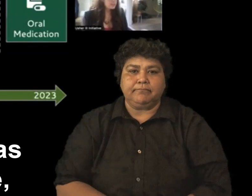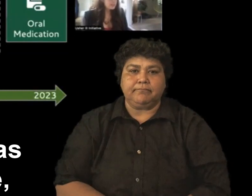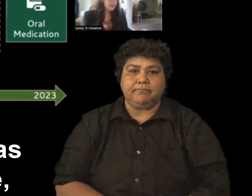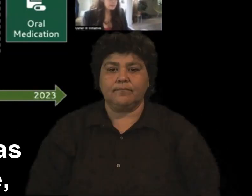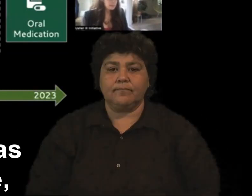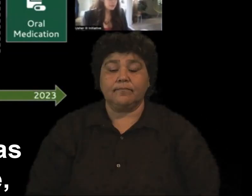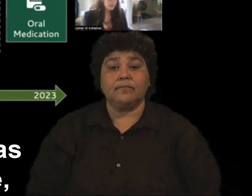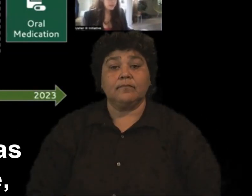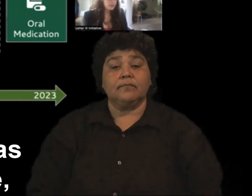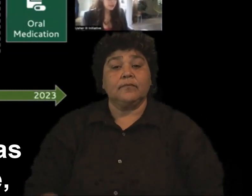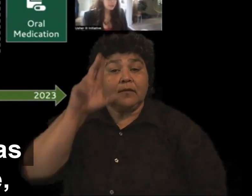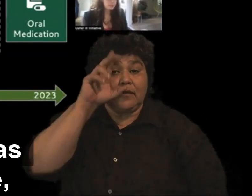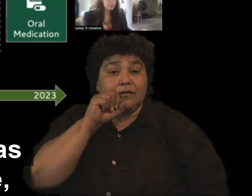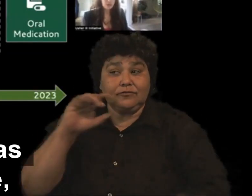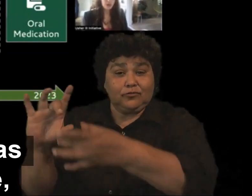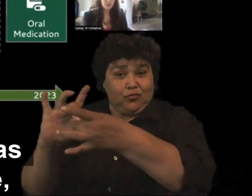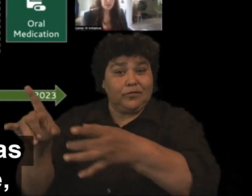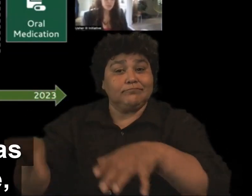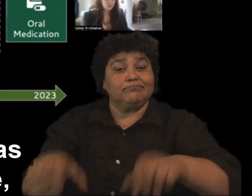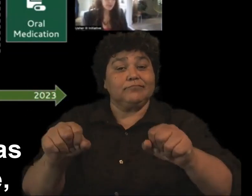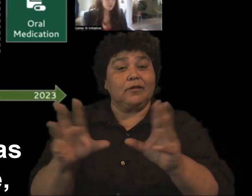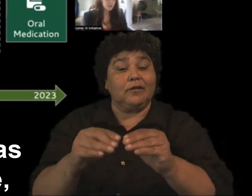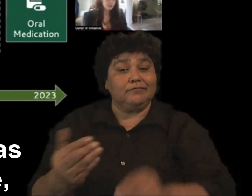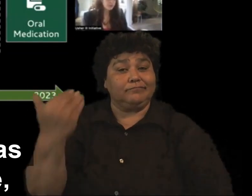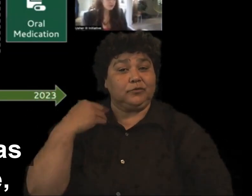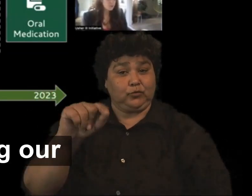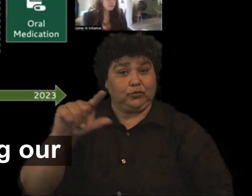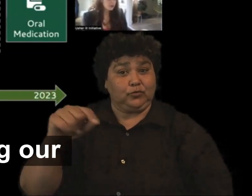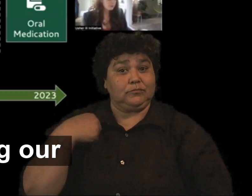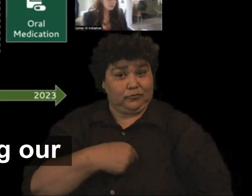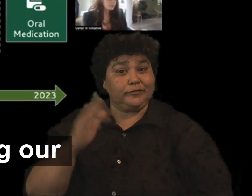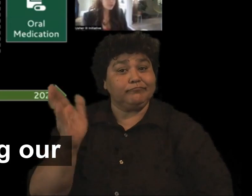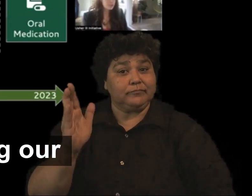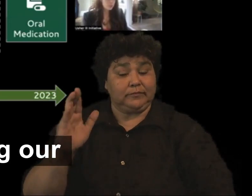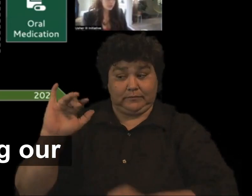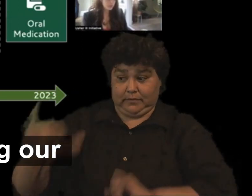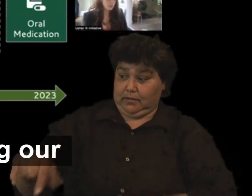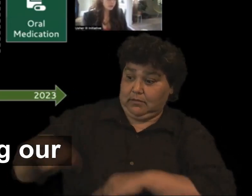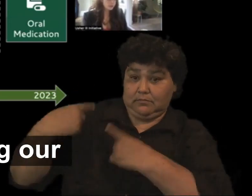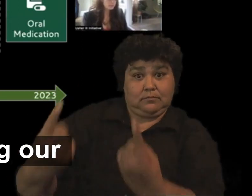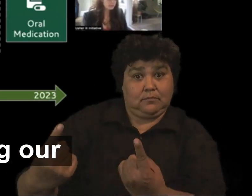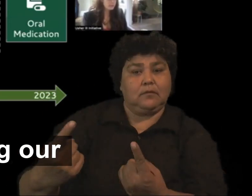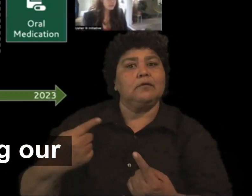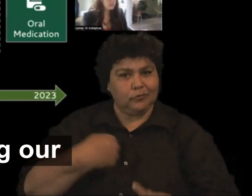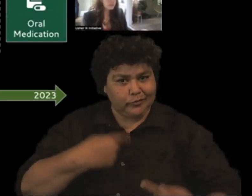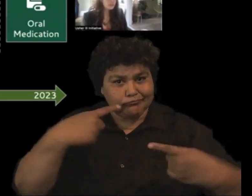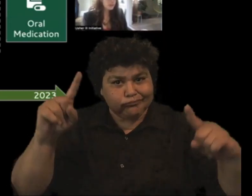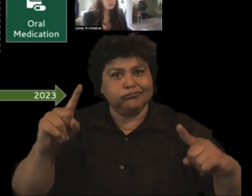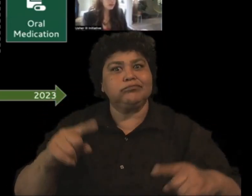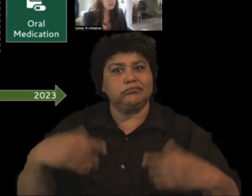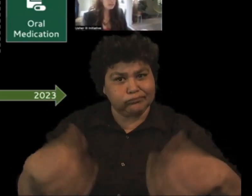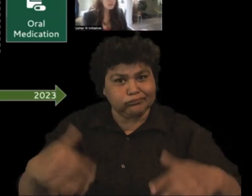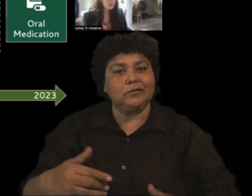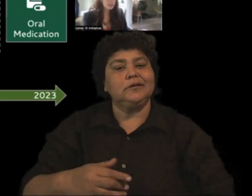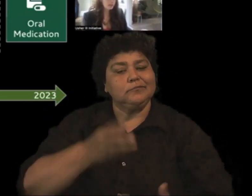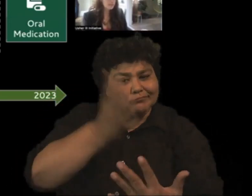Since we last spoke at the Usher Coalition's conference in 2020, we have accomplished an extraordinary amount. This slide provides